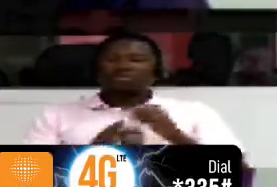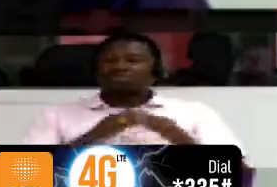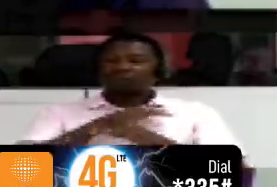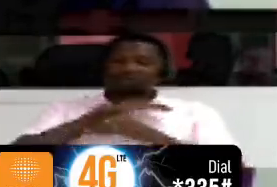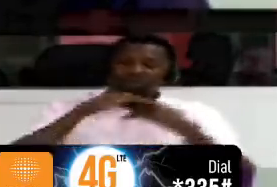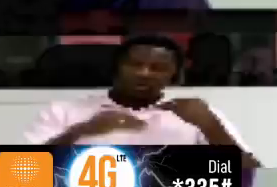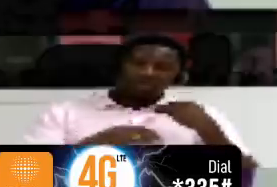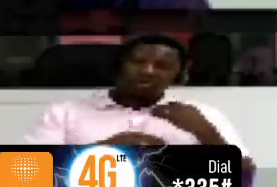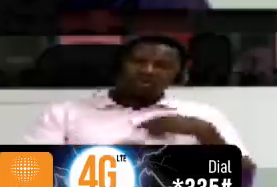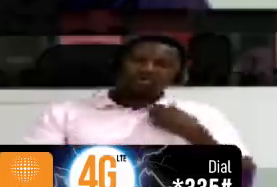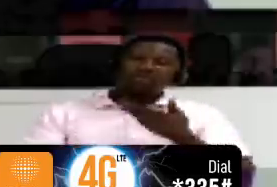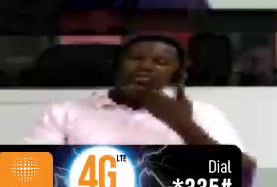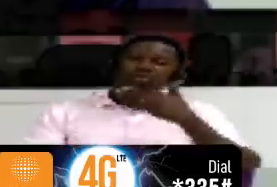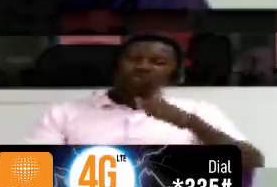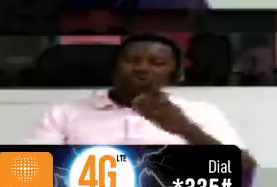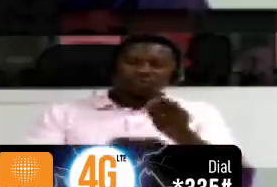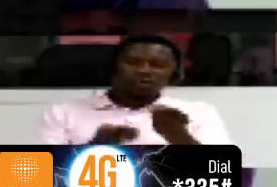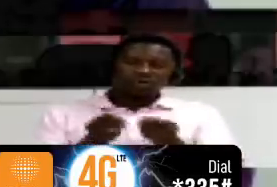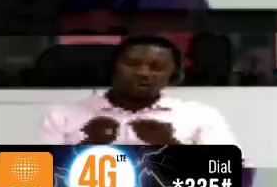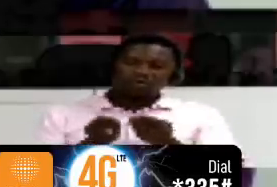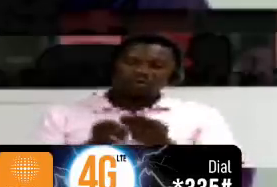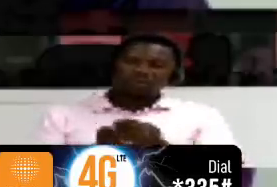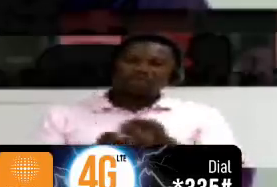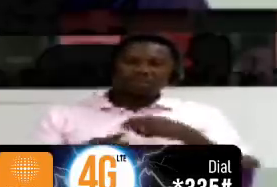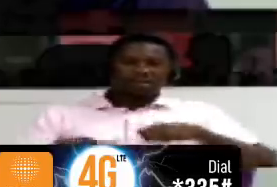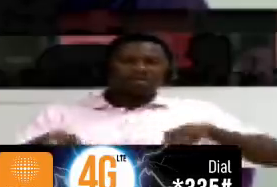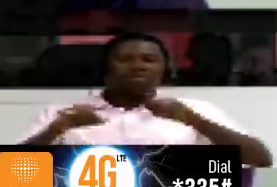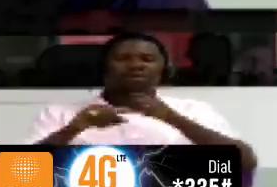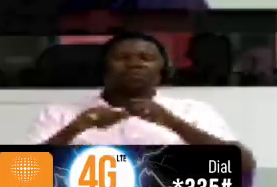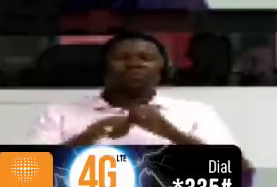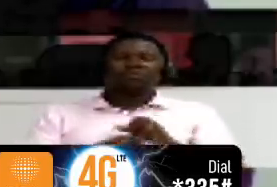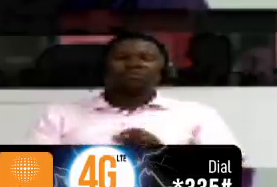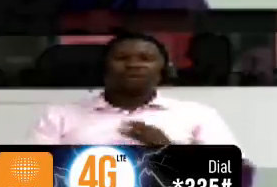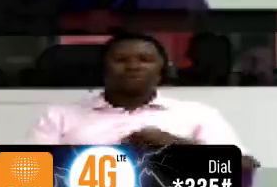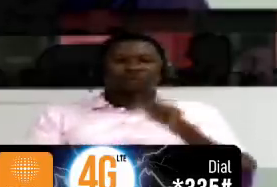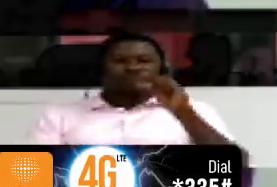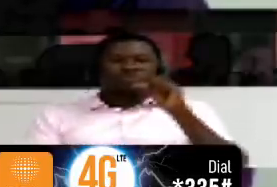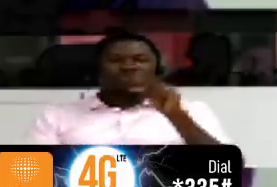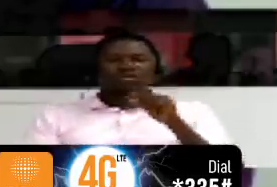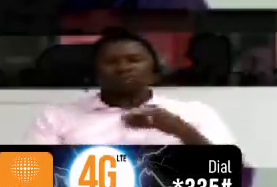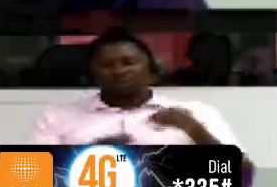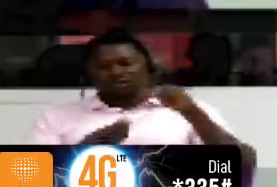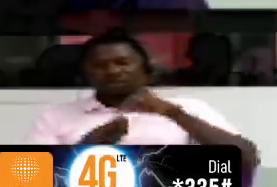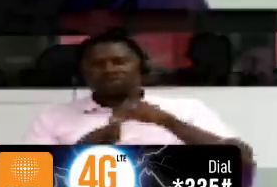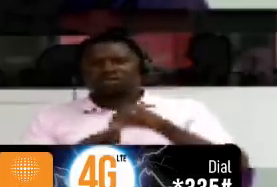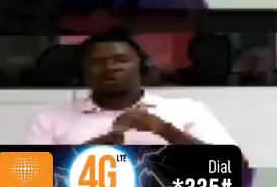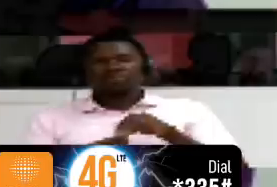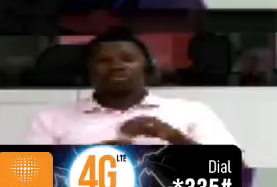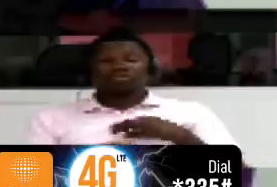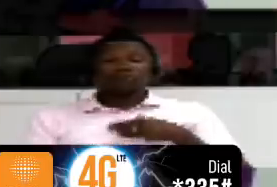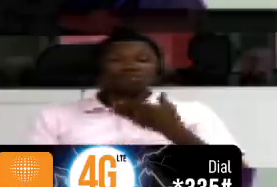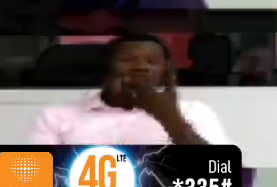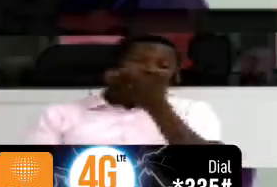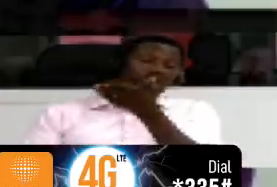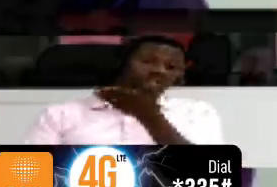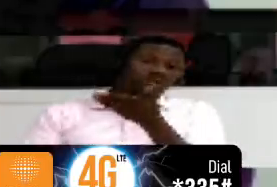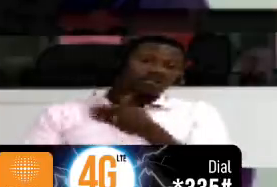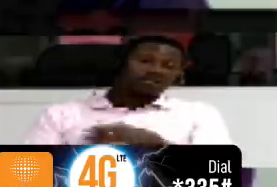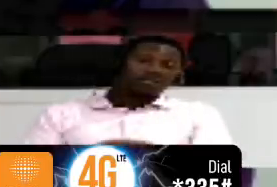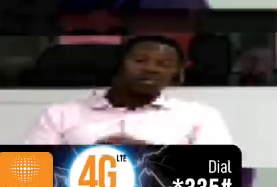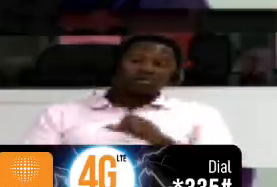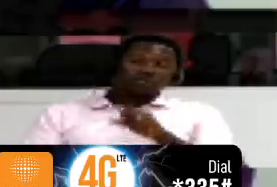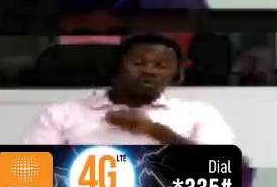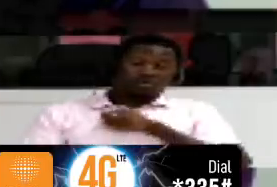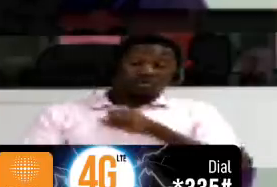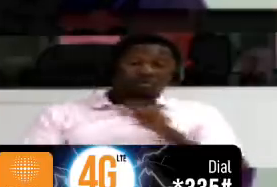slaughter of young students in the area. Just a small anecdote, but he was there with them, his